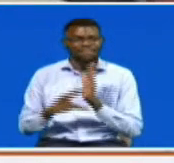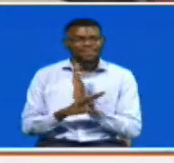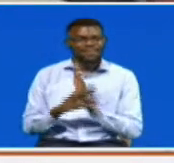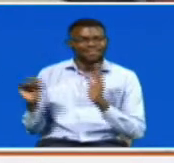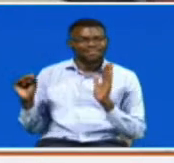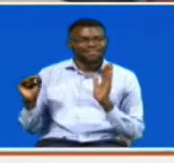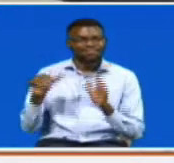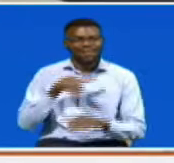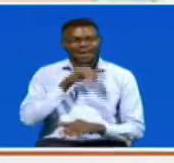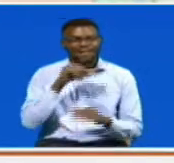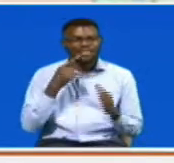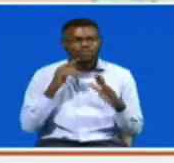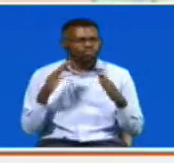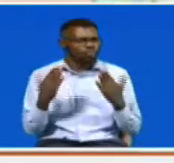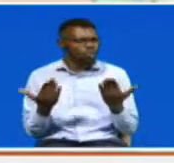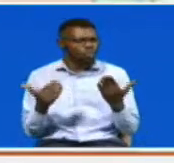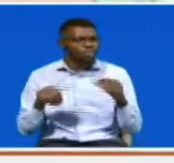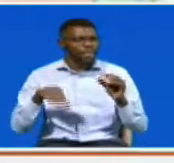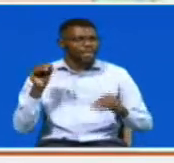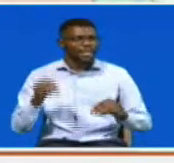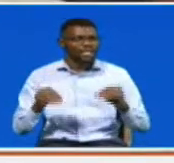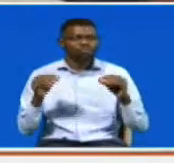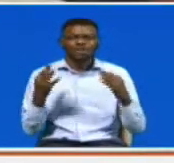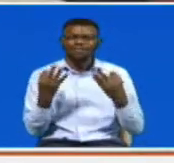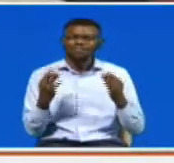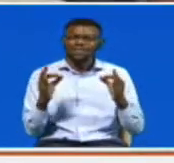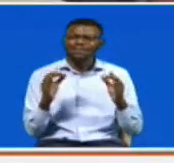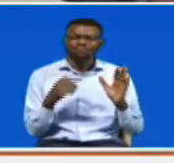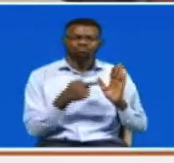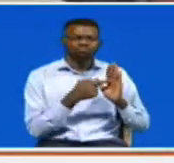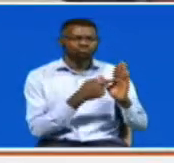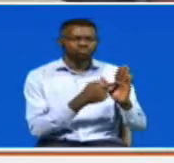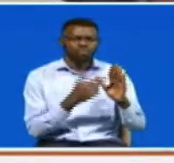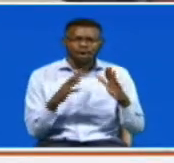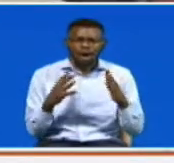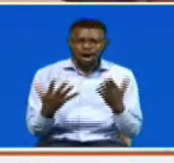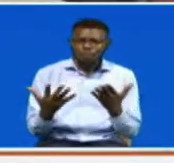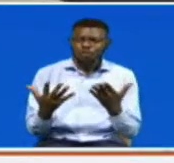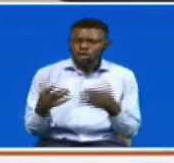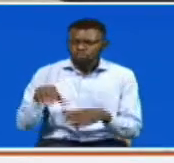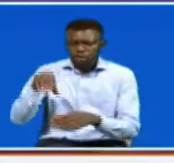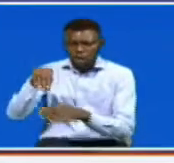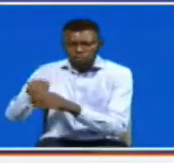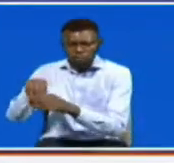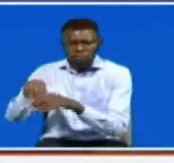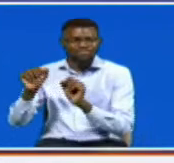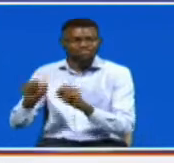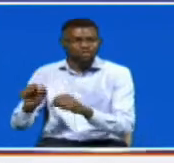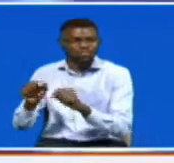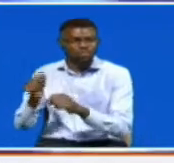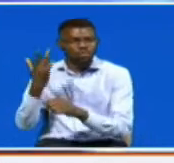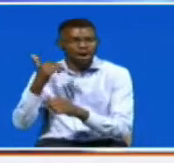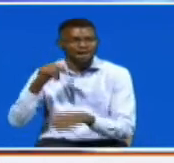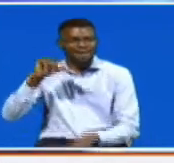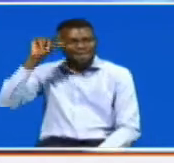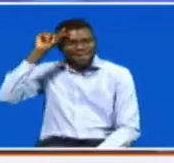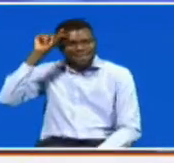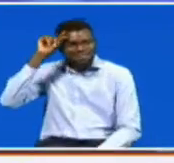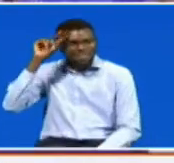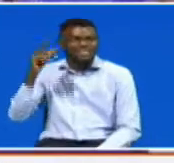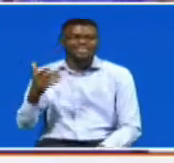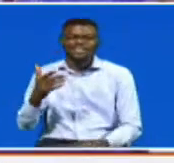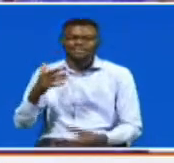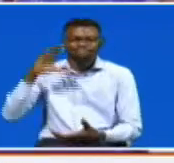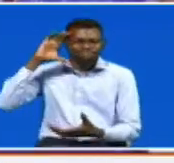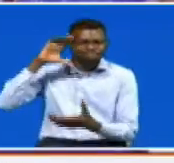alisema kuwa uchaguzi huru na wa haki ni kiashiria kwa wawekezaji kuwa kuna serikali inayoamini katika haki na utawala wa